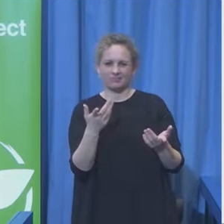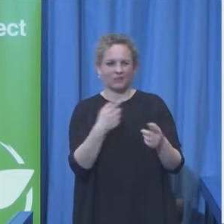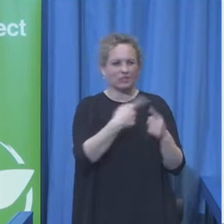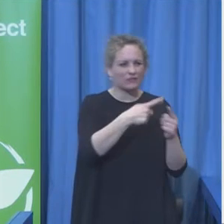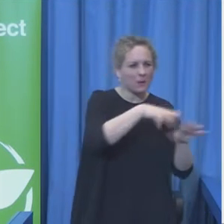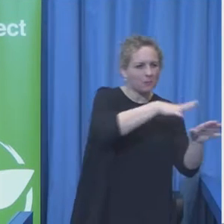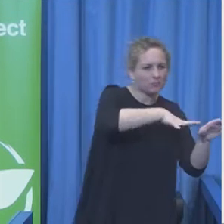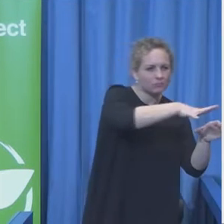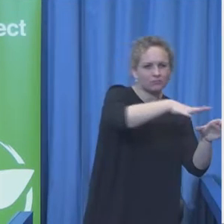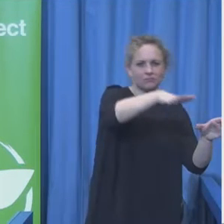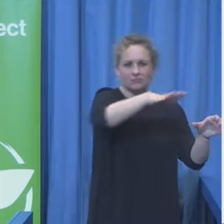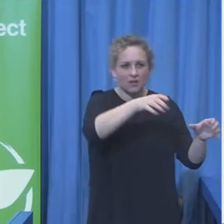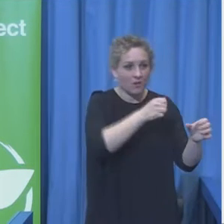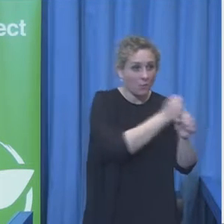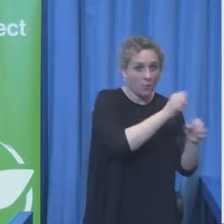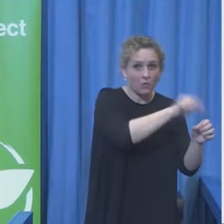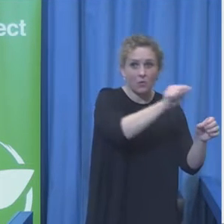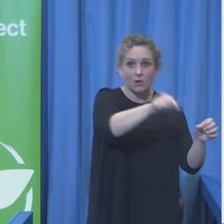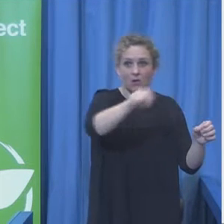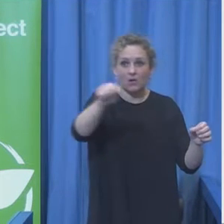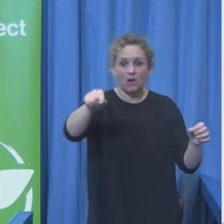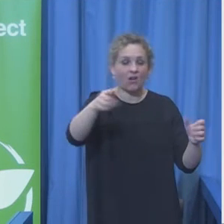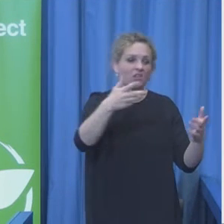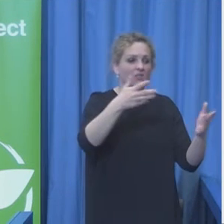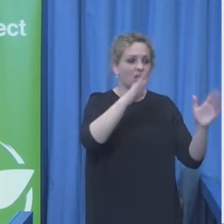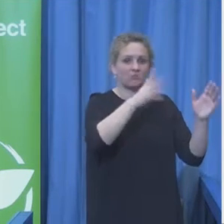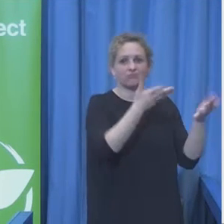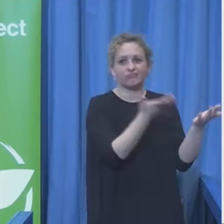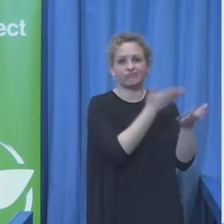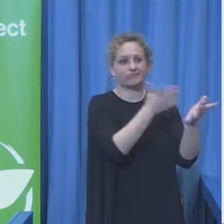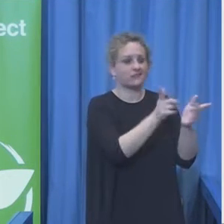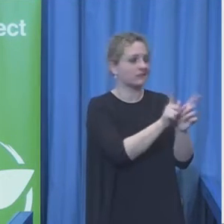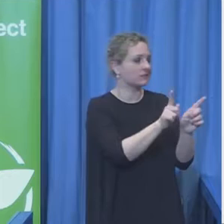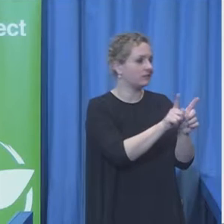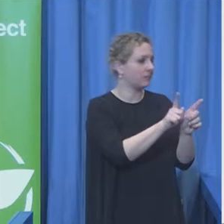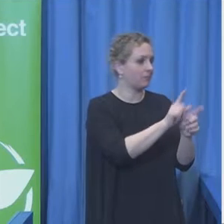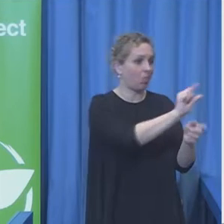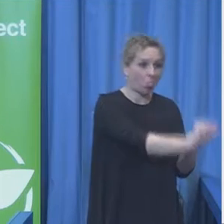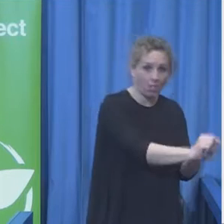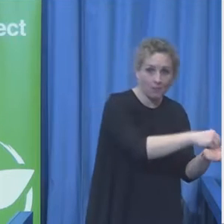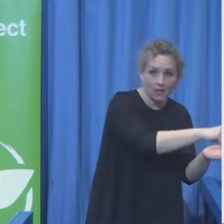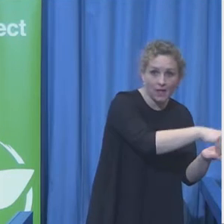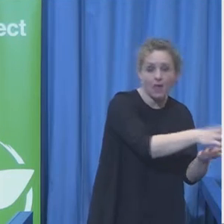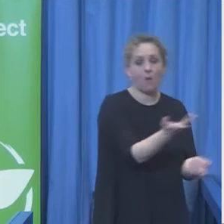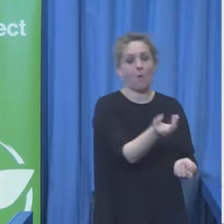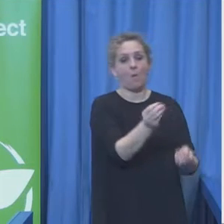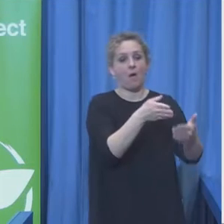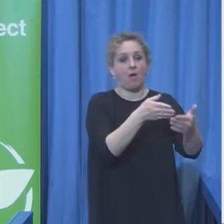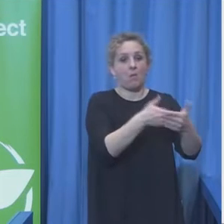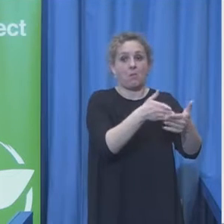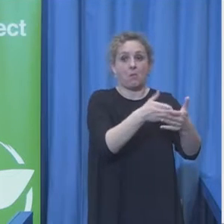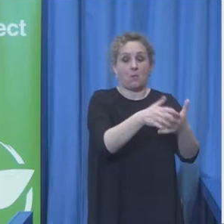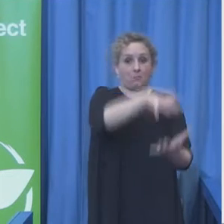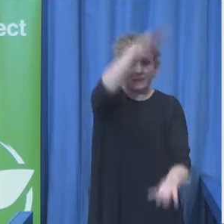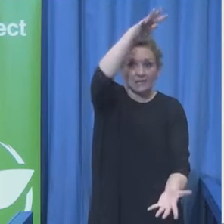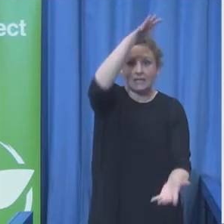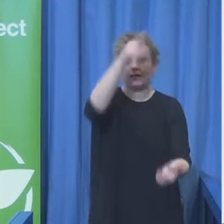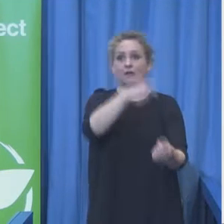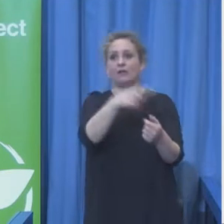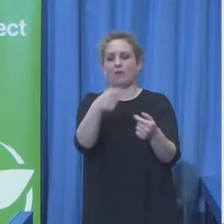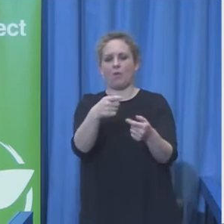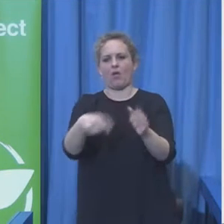secretary, we focus too much on the first three letters of the word disability and not enough on the last seven. So with that in